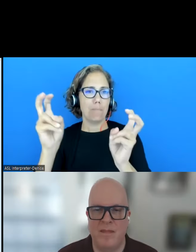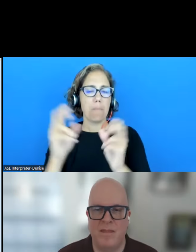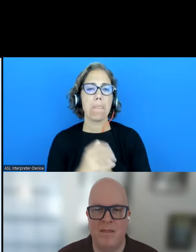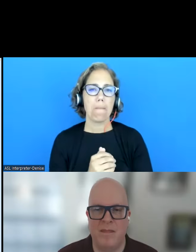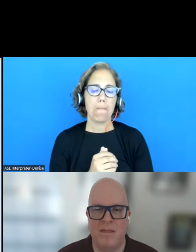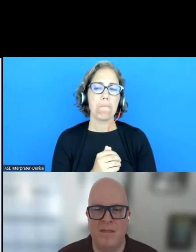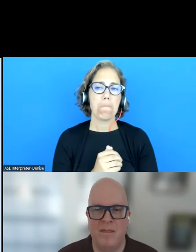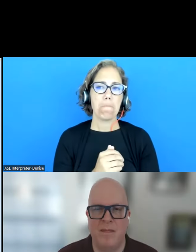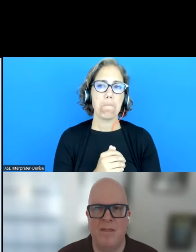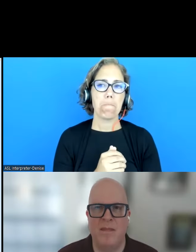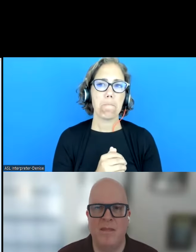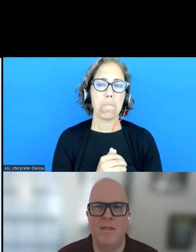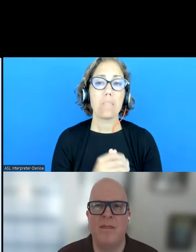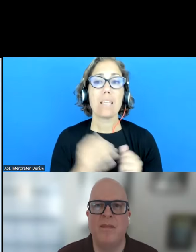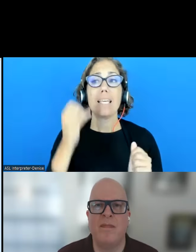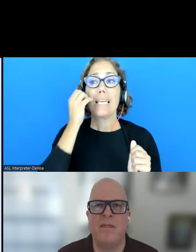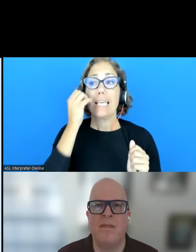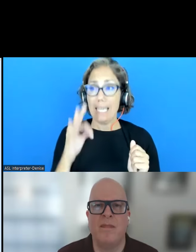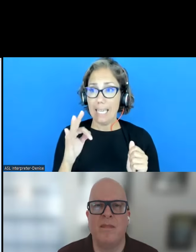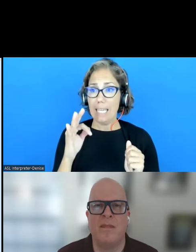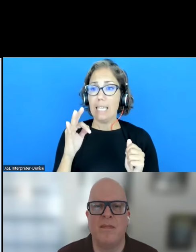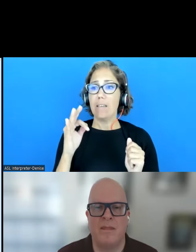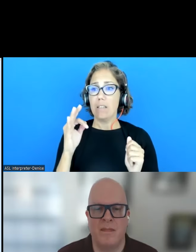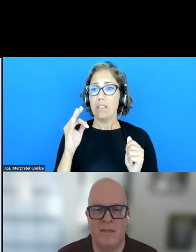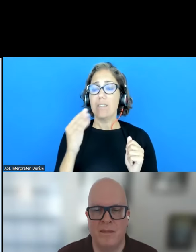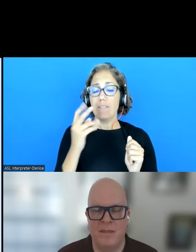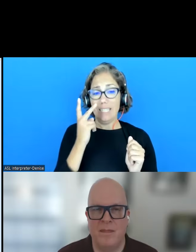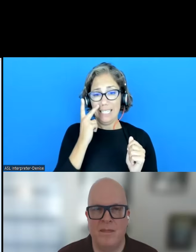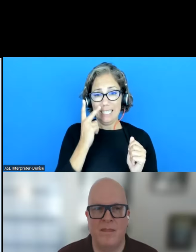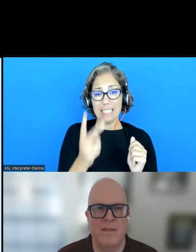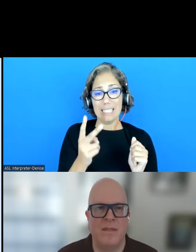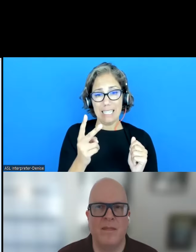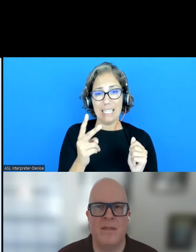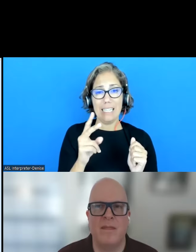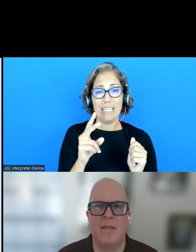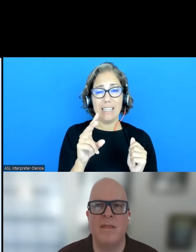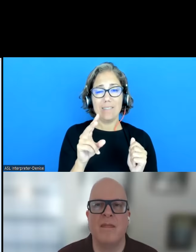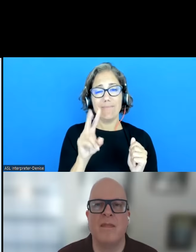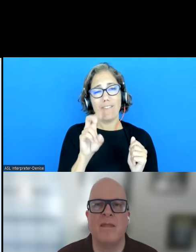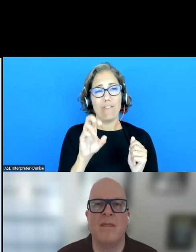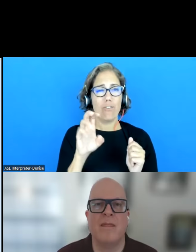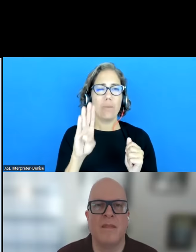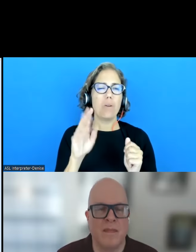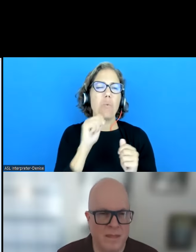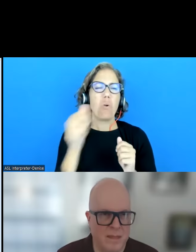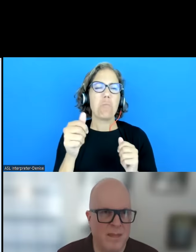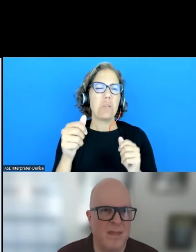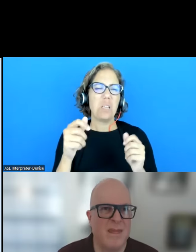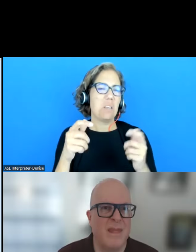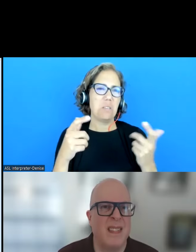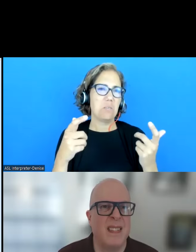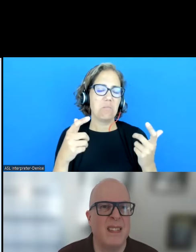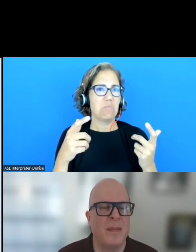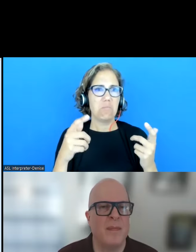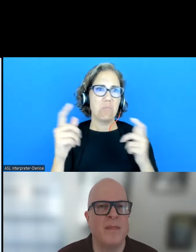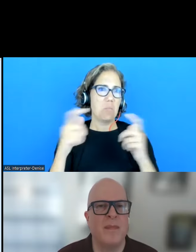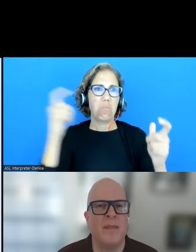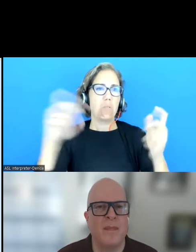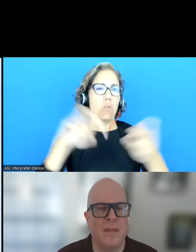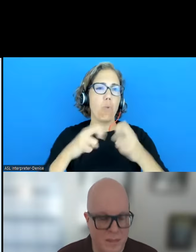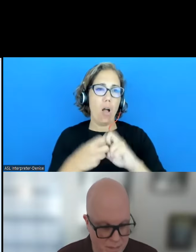If there is the C verb, it won't be a dramatic problem, in my opinion. At least, my opinion